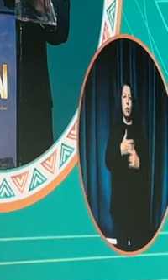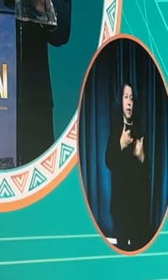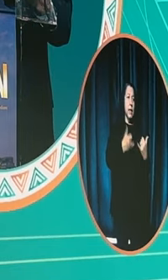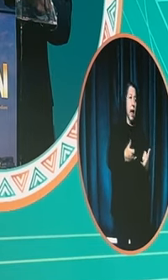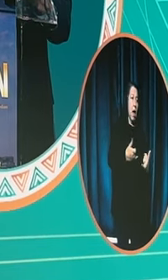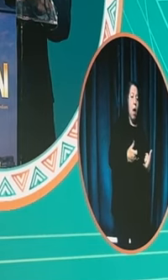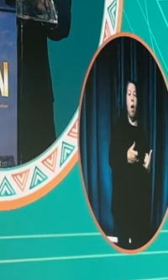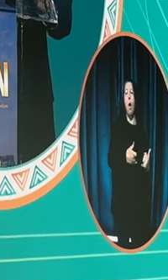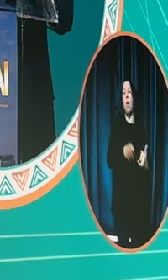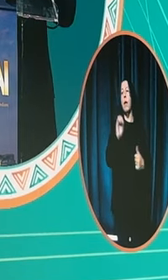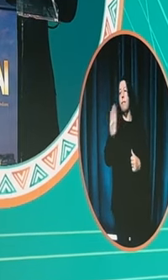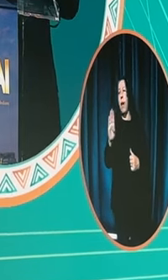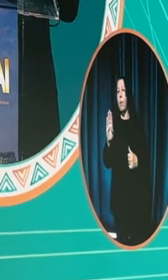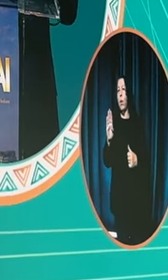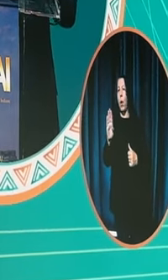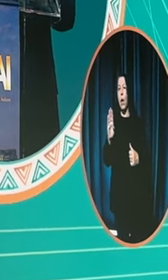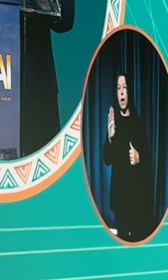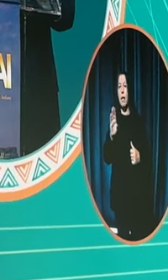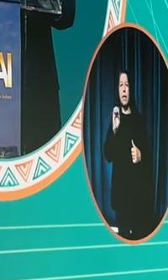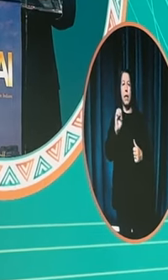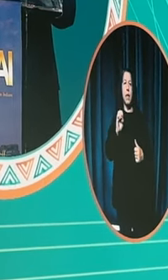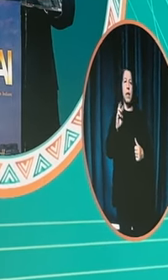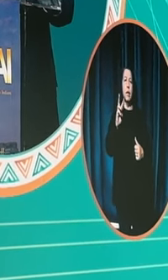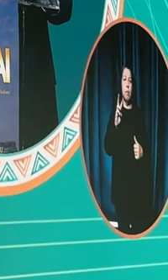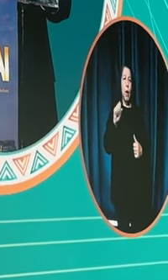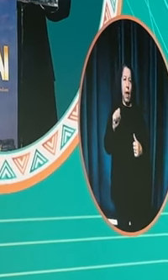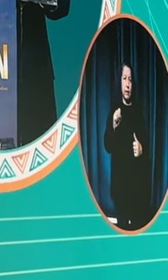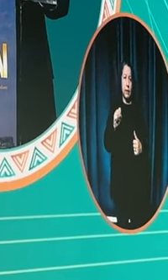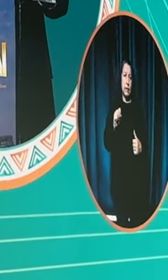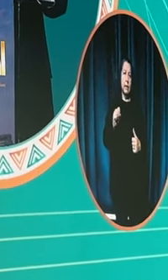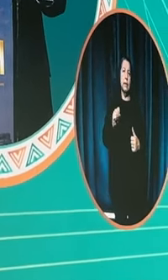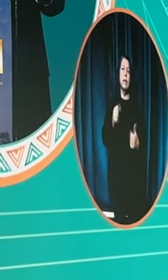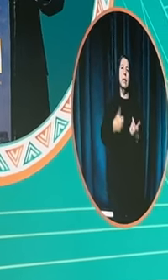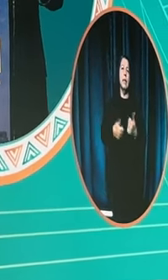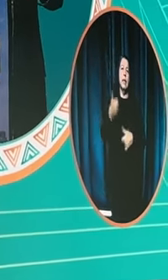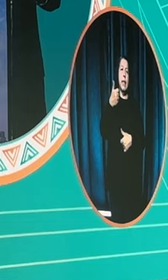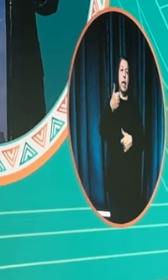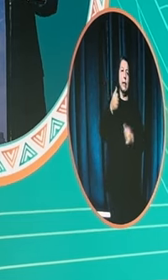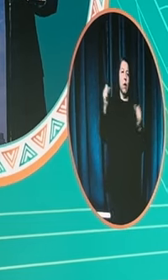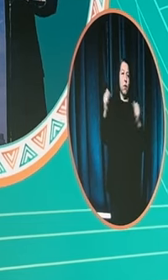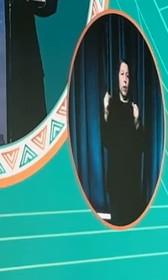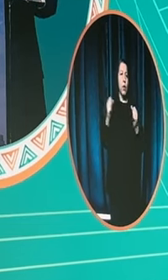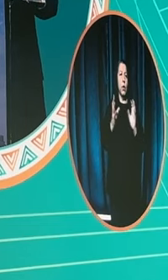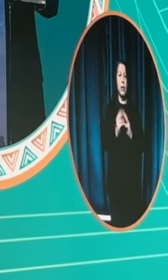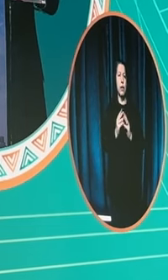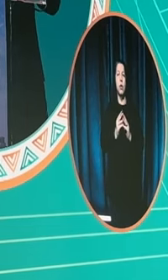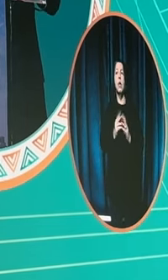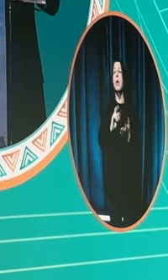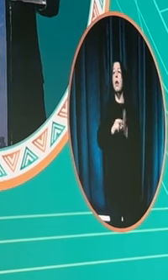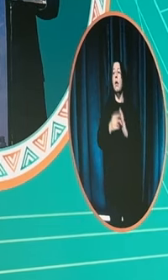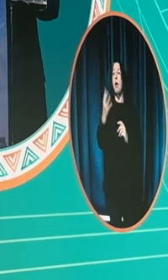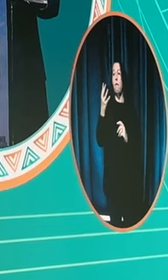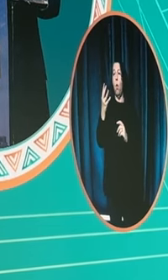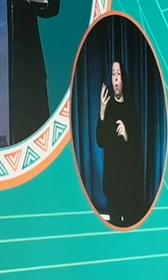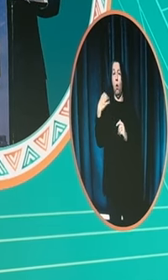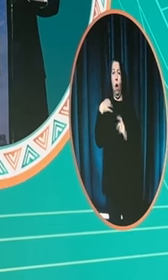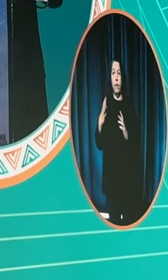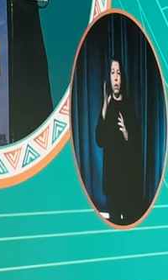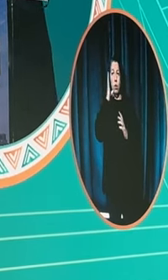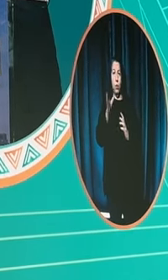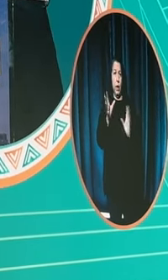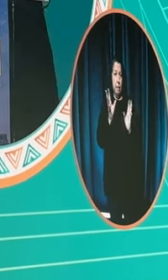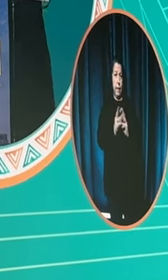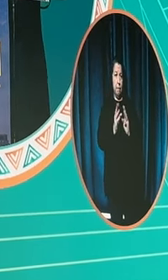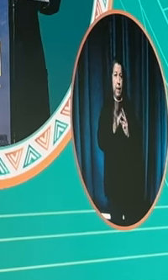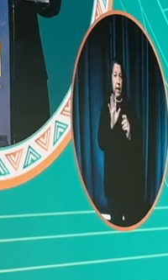session. And what that includes is that us four officers will be meeting probably